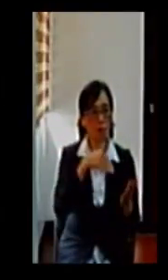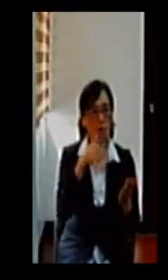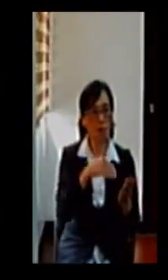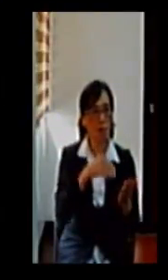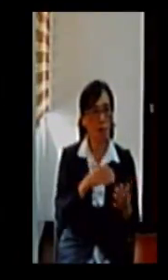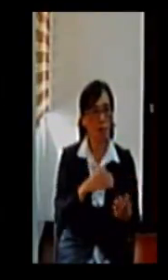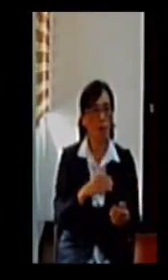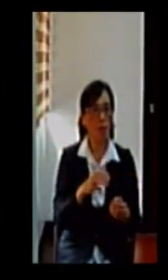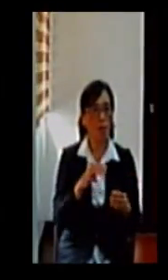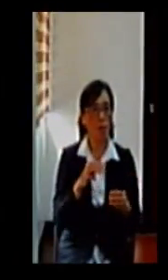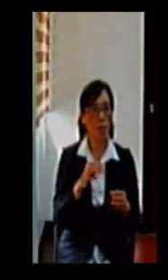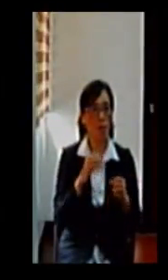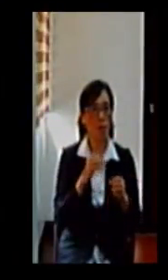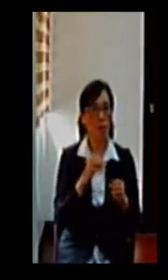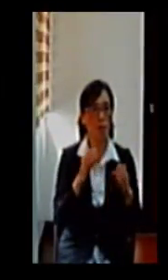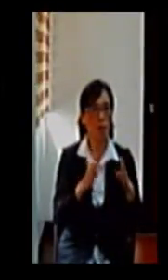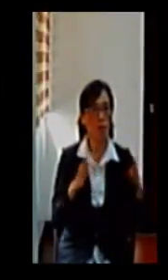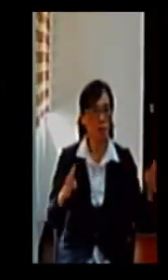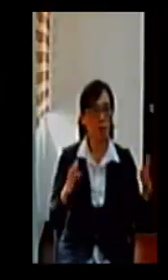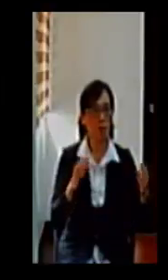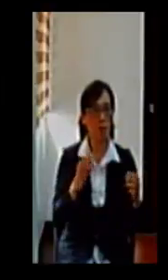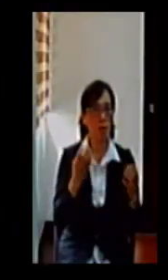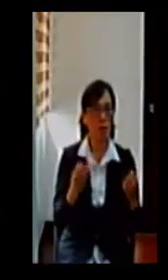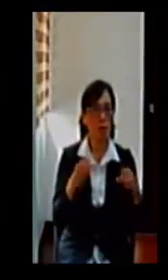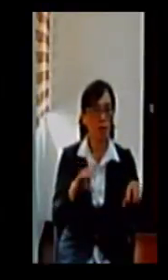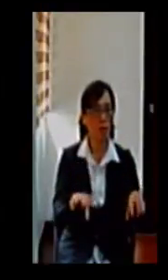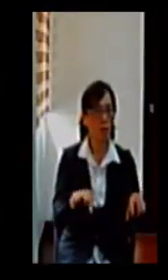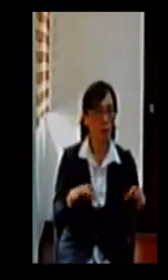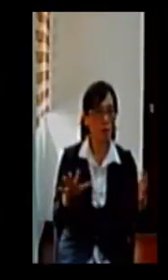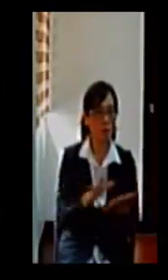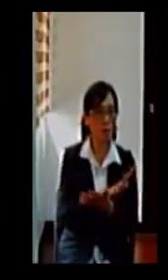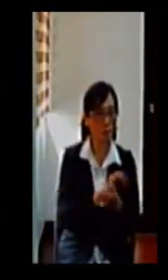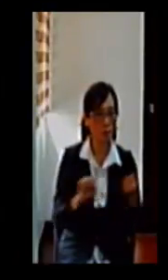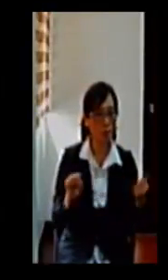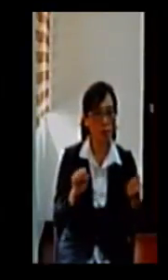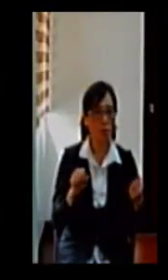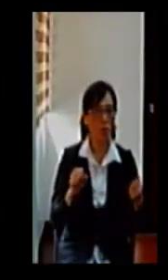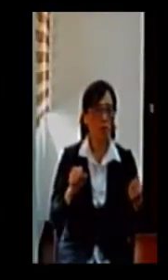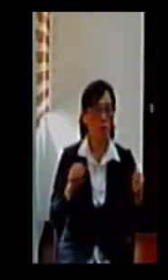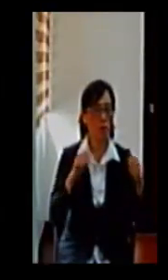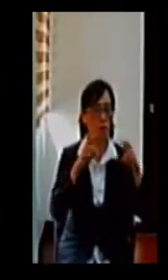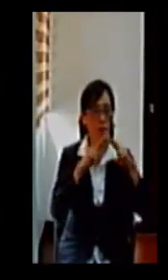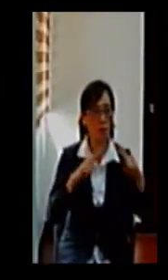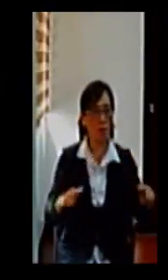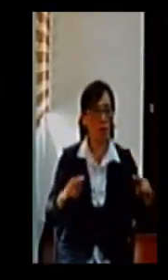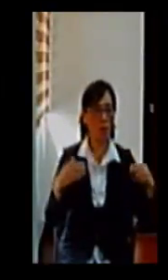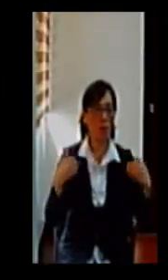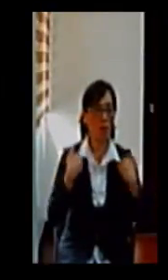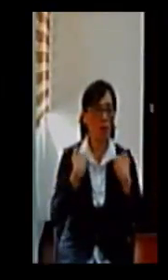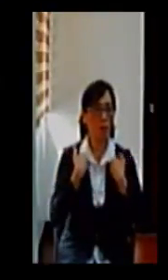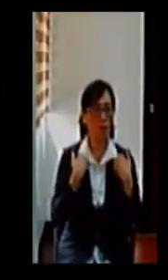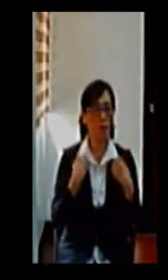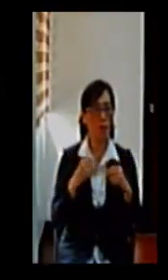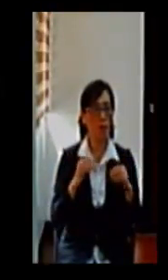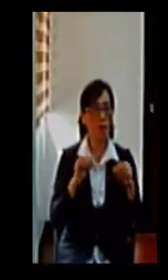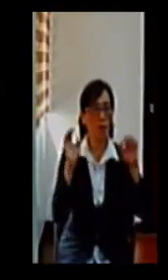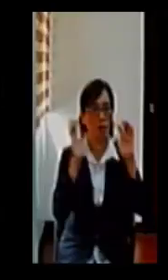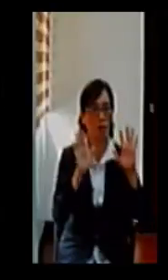destruction of the habitat of our indigenous species? It is the climate change or the direct